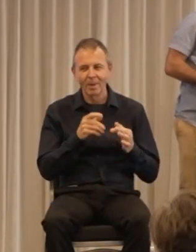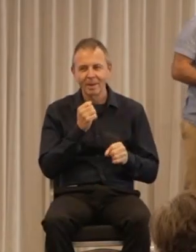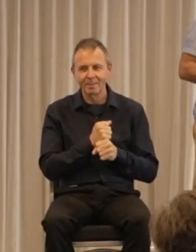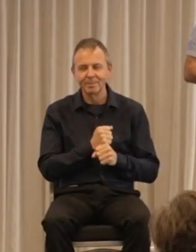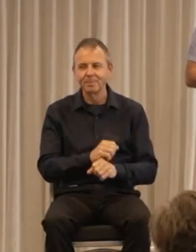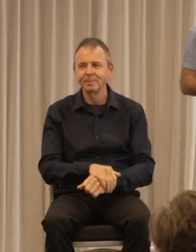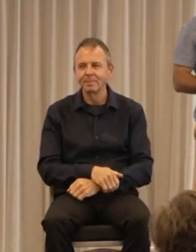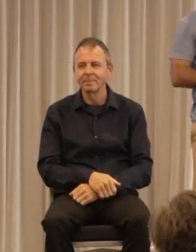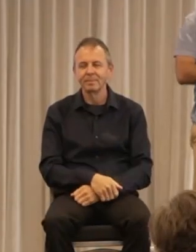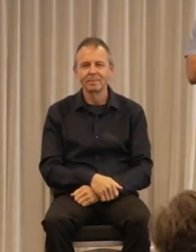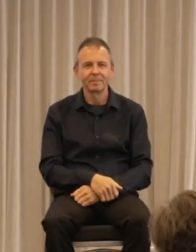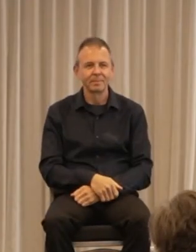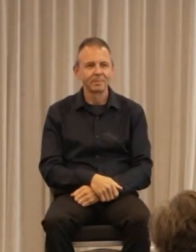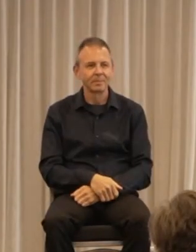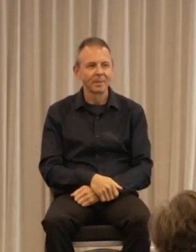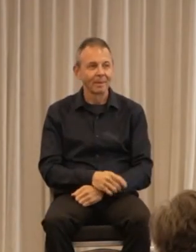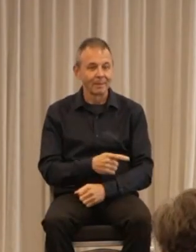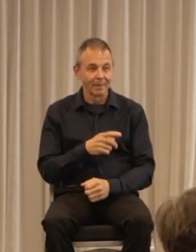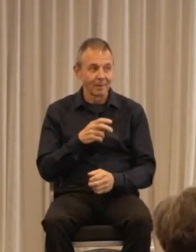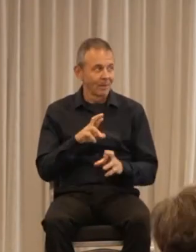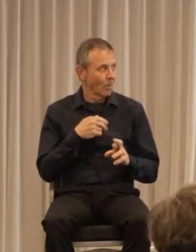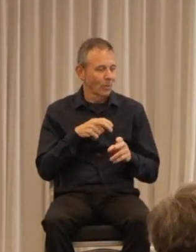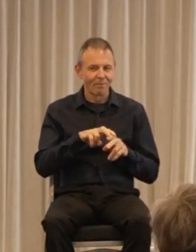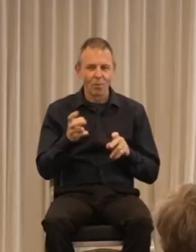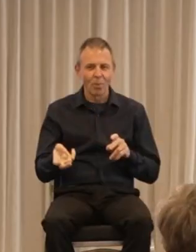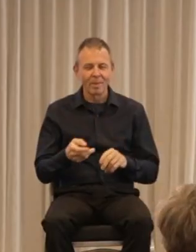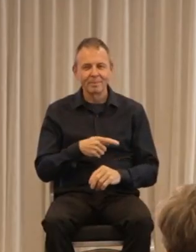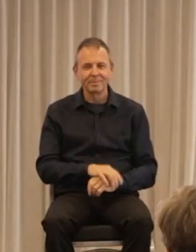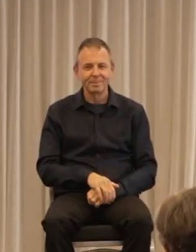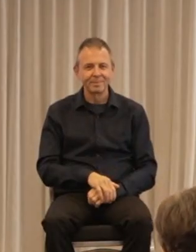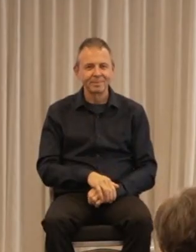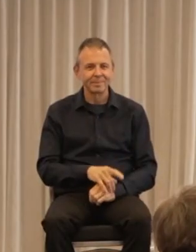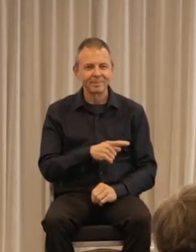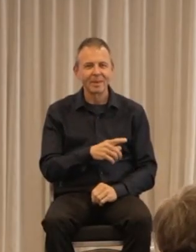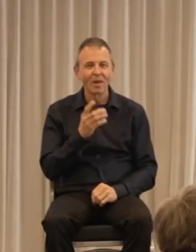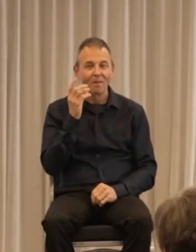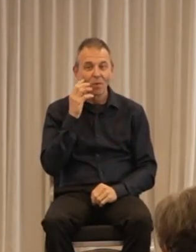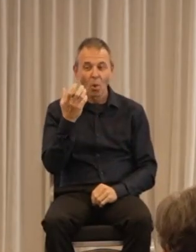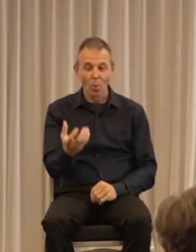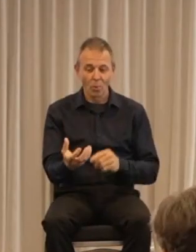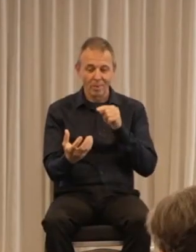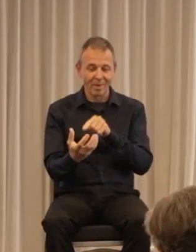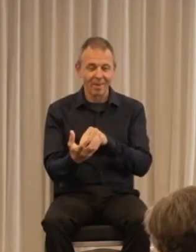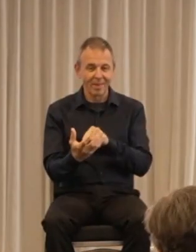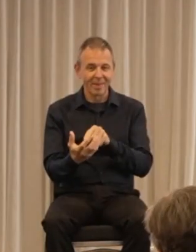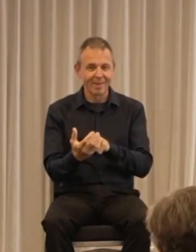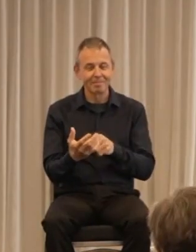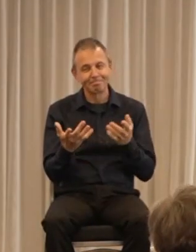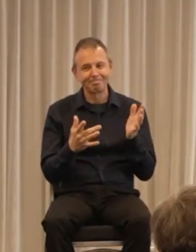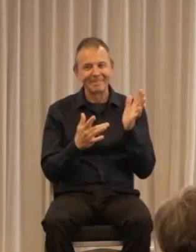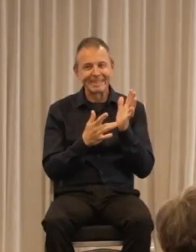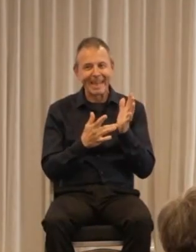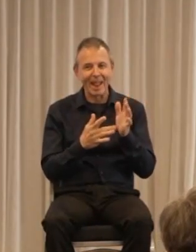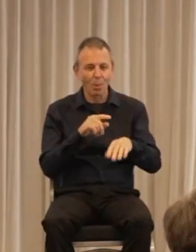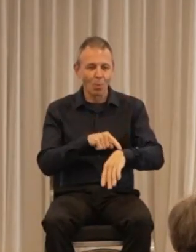Oop. Don't fall over. Okay, so if you see my phone up here, it's just because in the new tech age, people don't wear